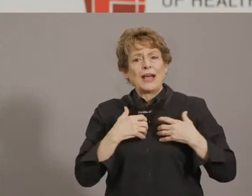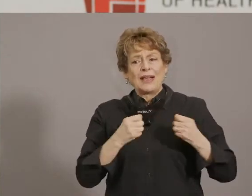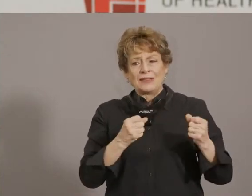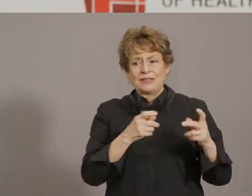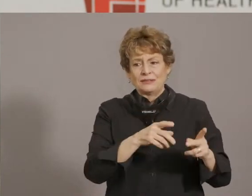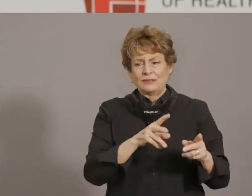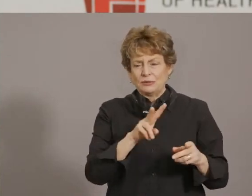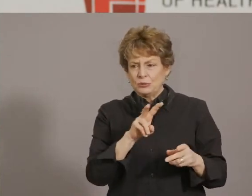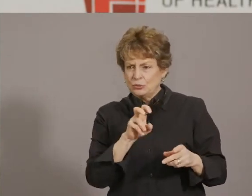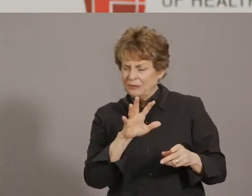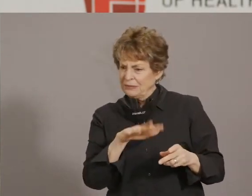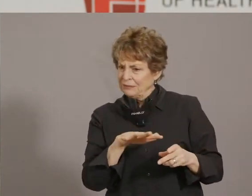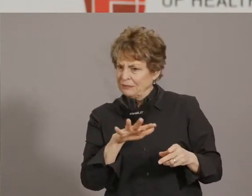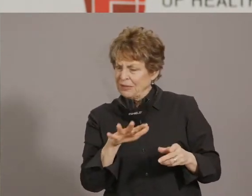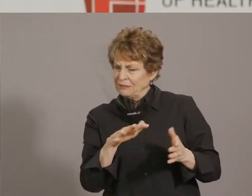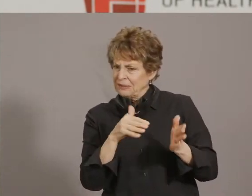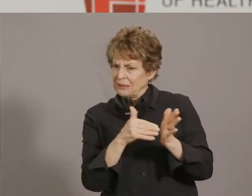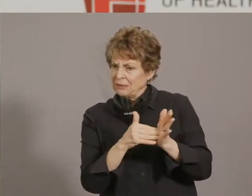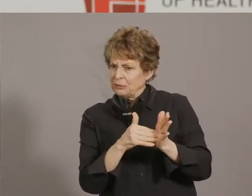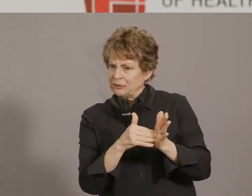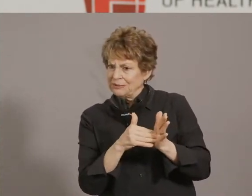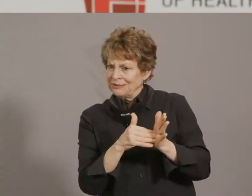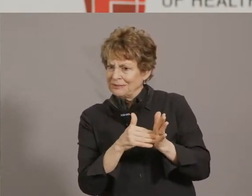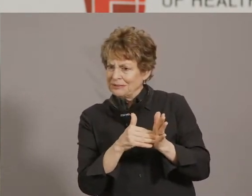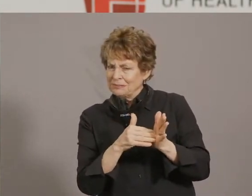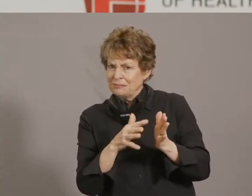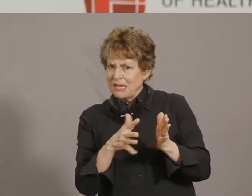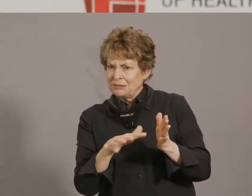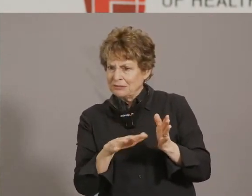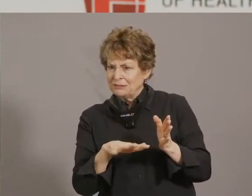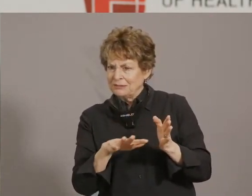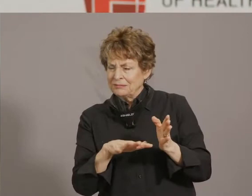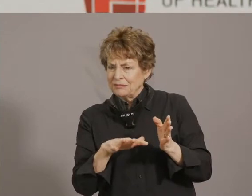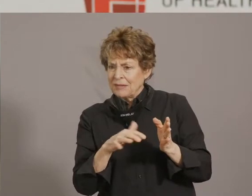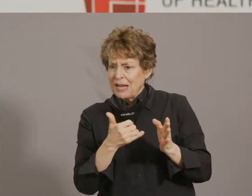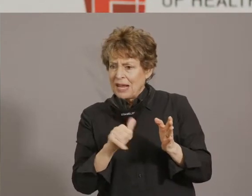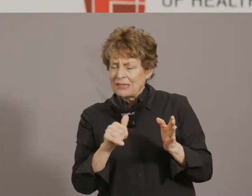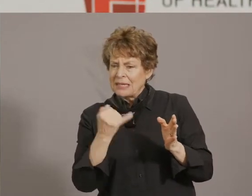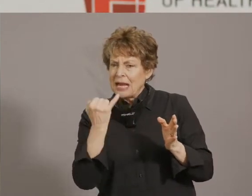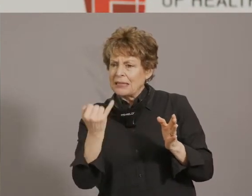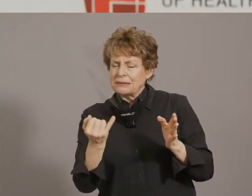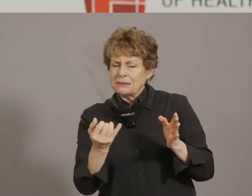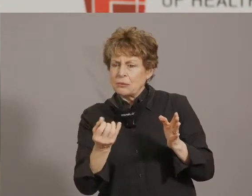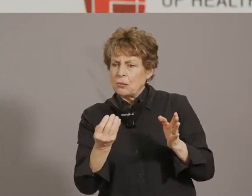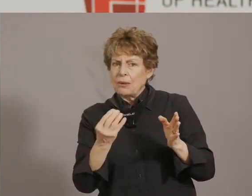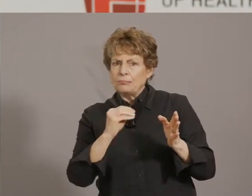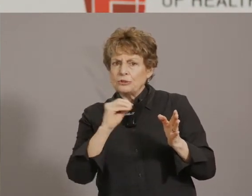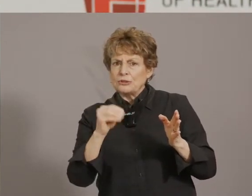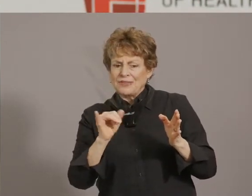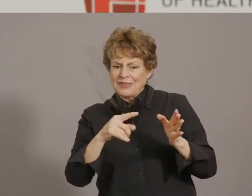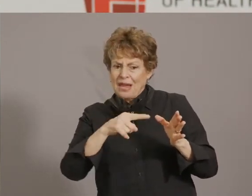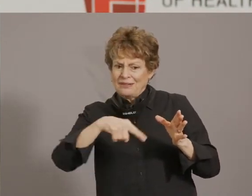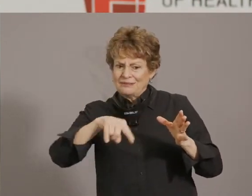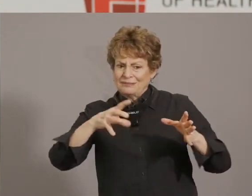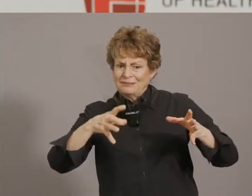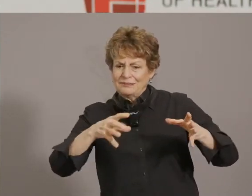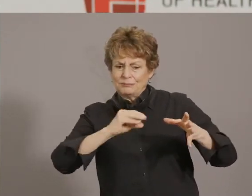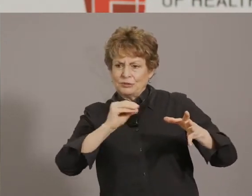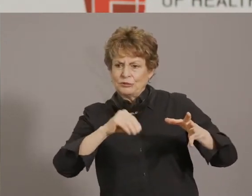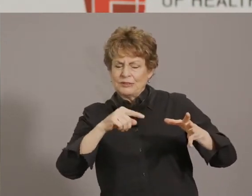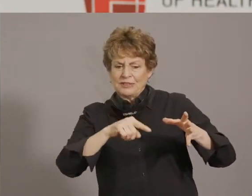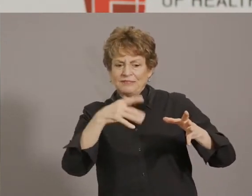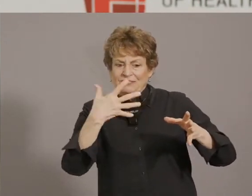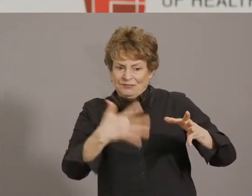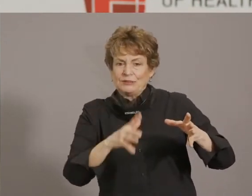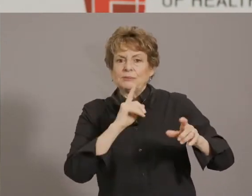255,000. And I wondered if you had any sort of sense of what percentage of that population has been vaccinated, and if